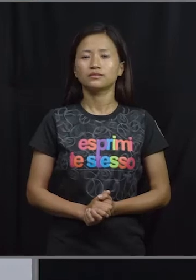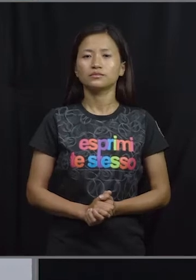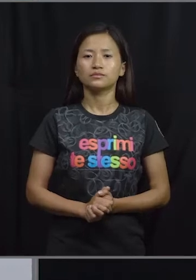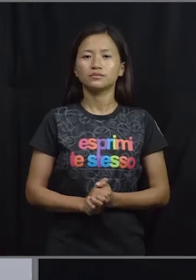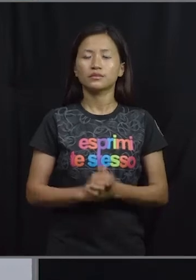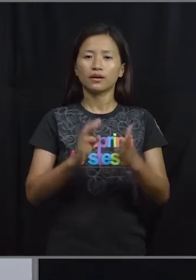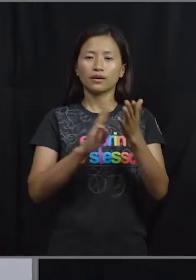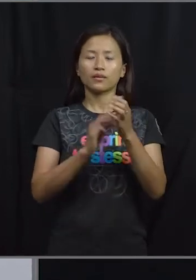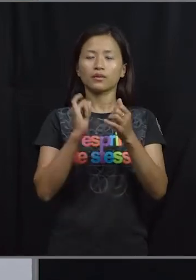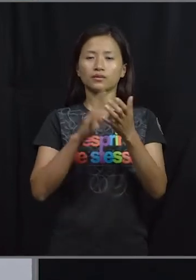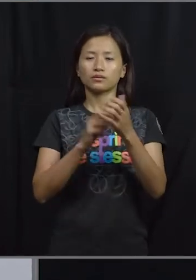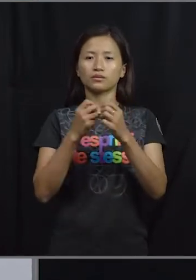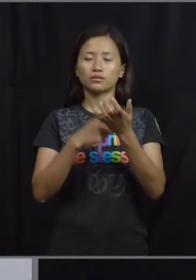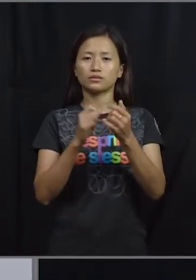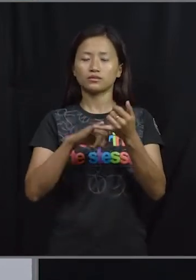Minors,